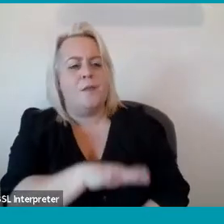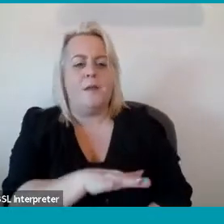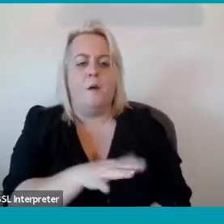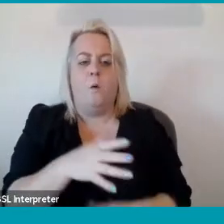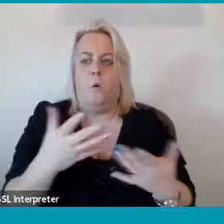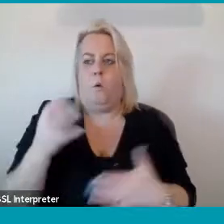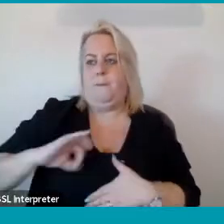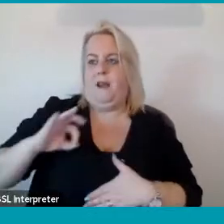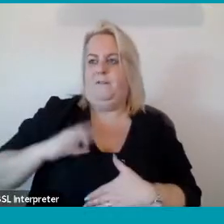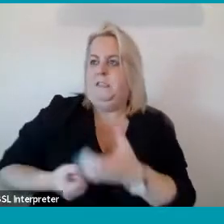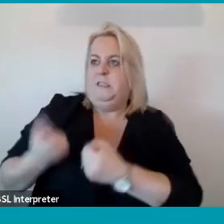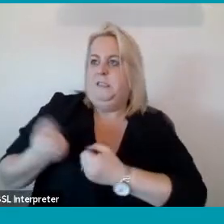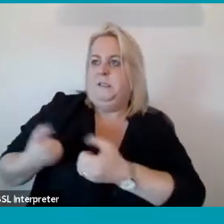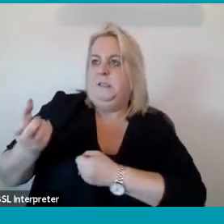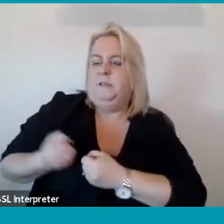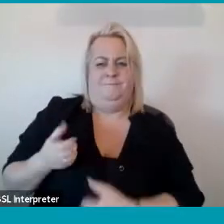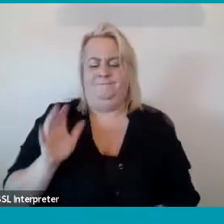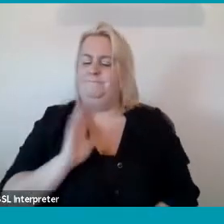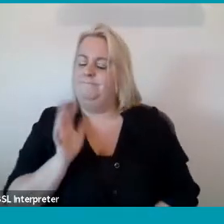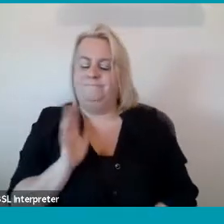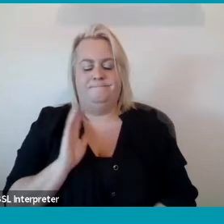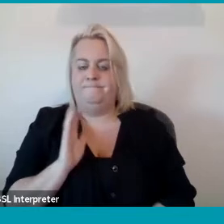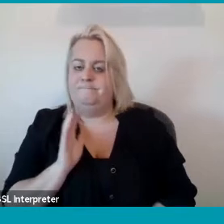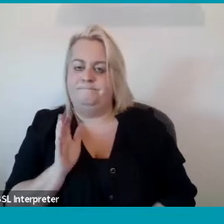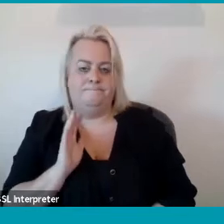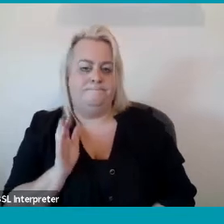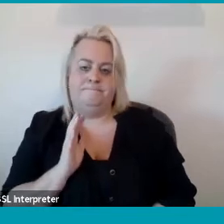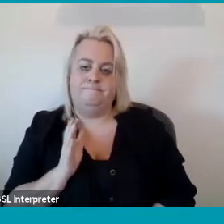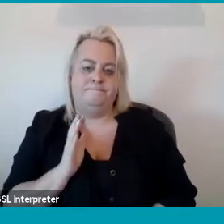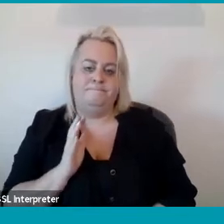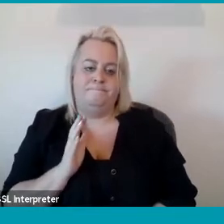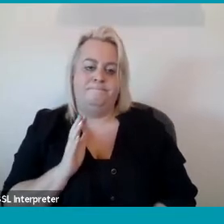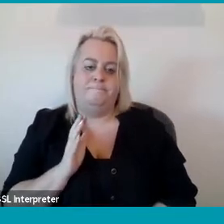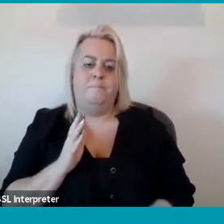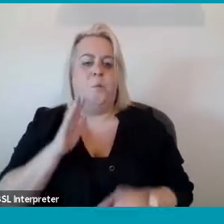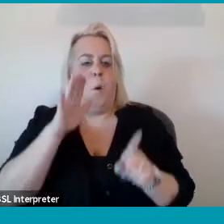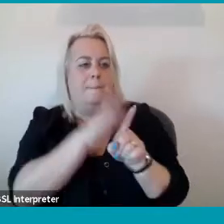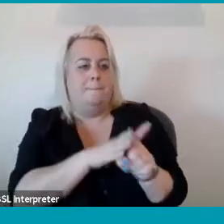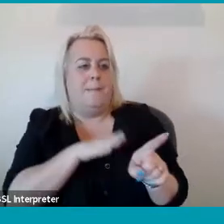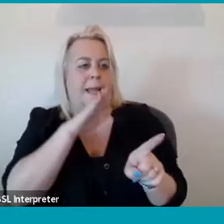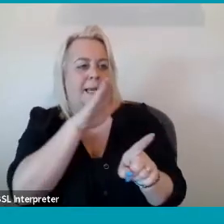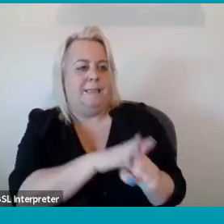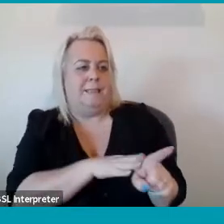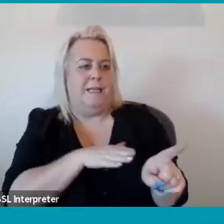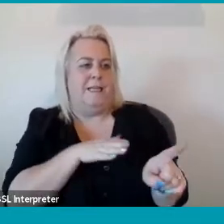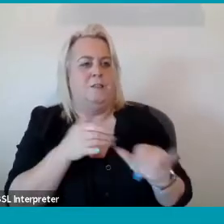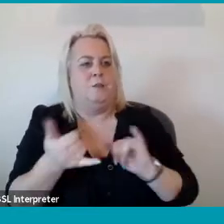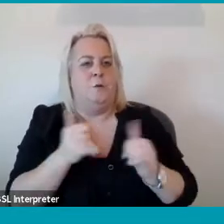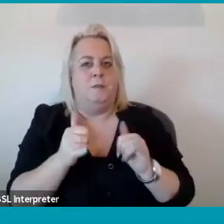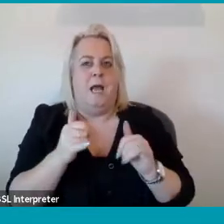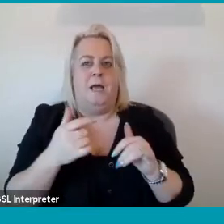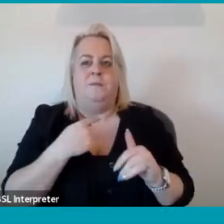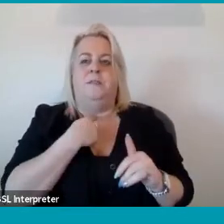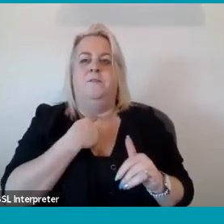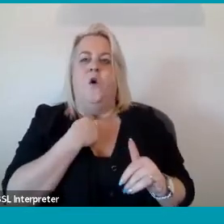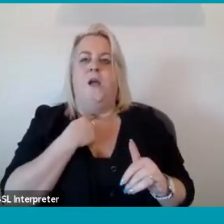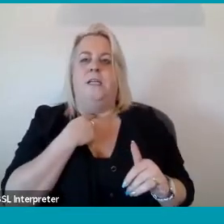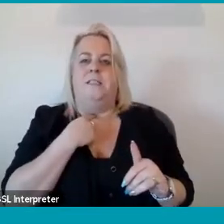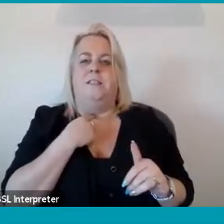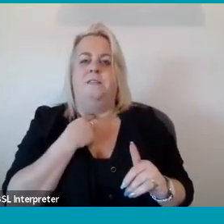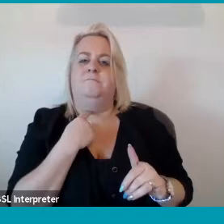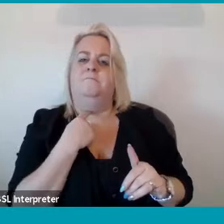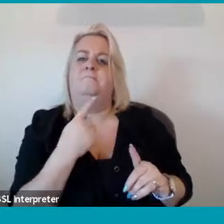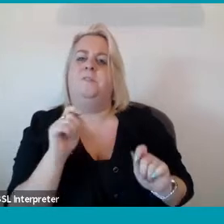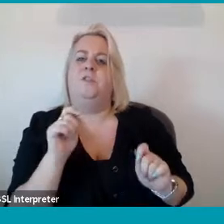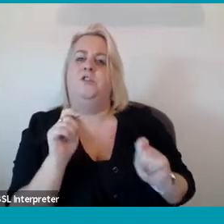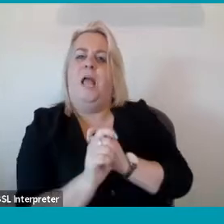scroungers. But there's a kind of pity change of tone of voice around it. So when I challenge and say, no,